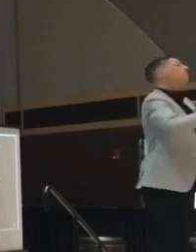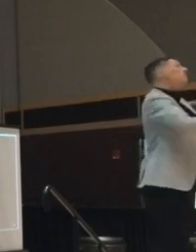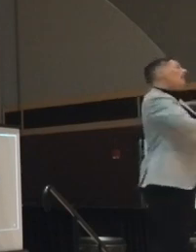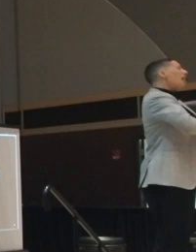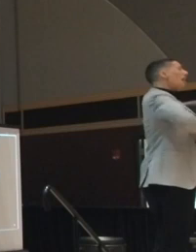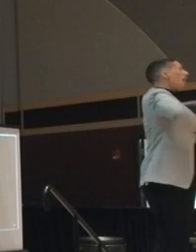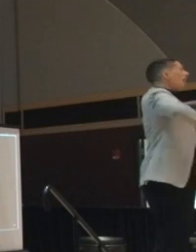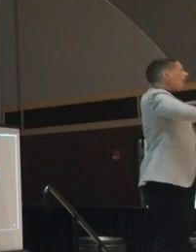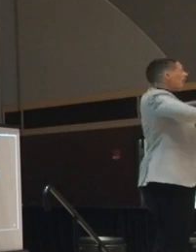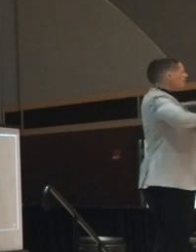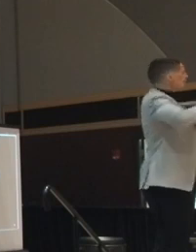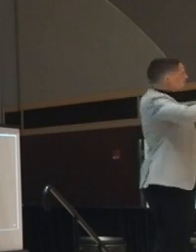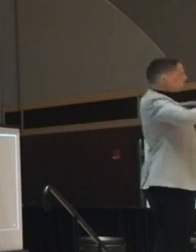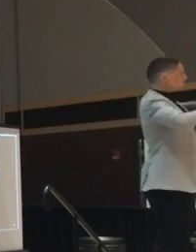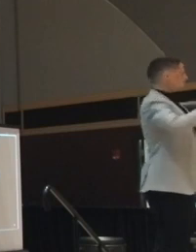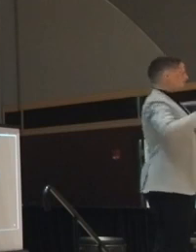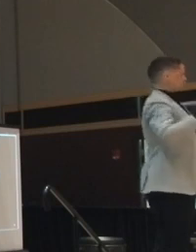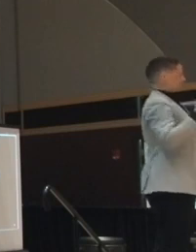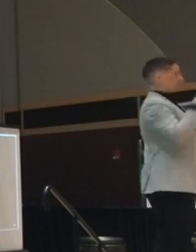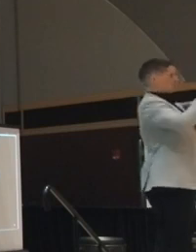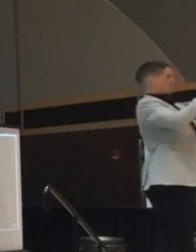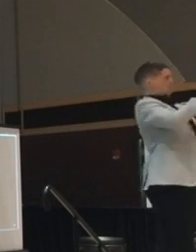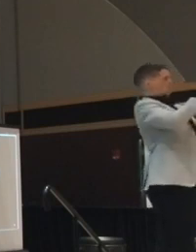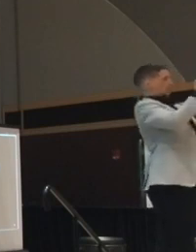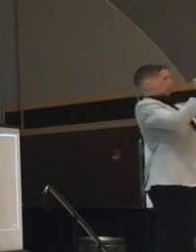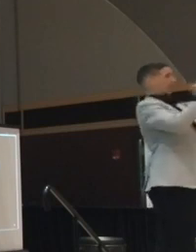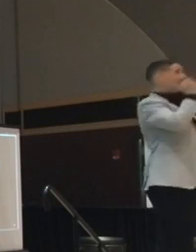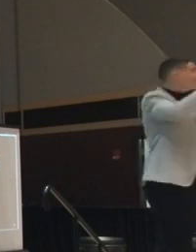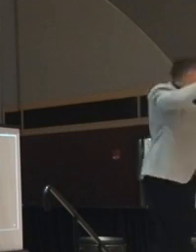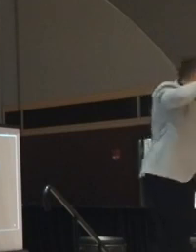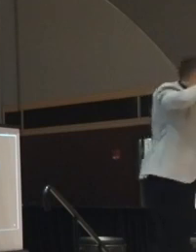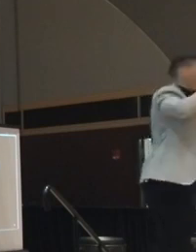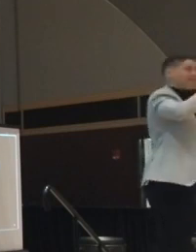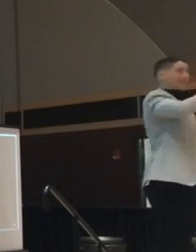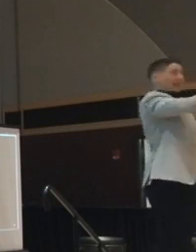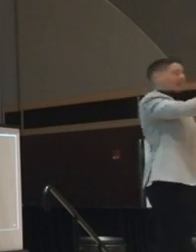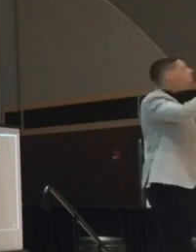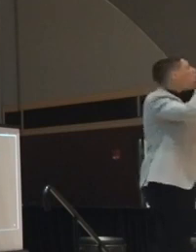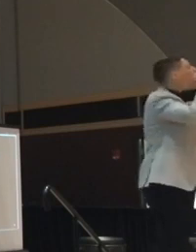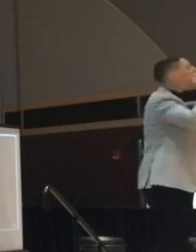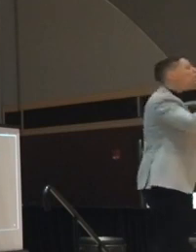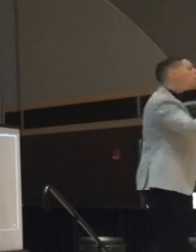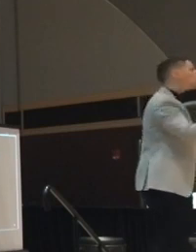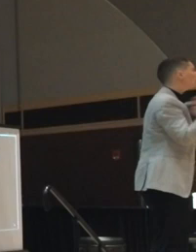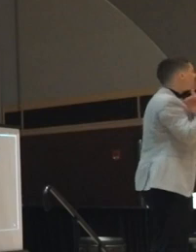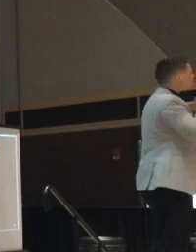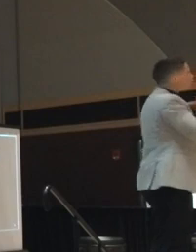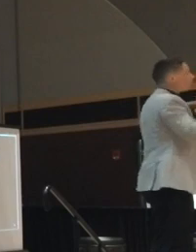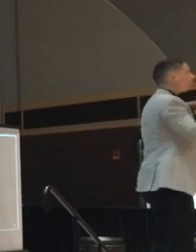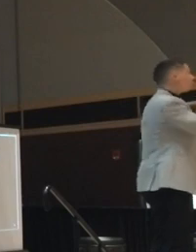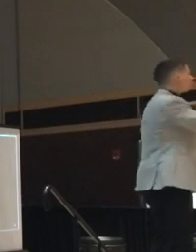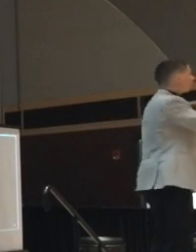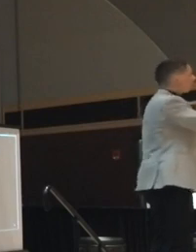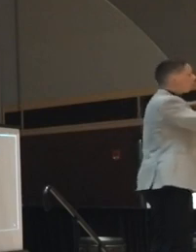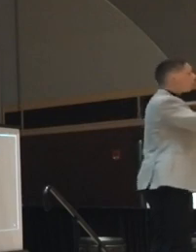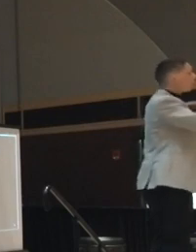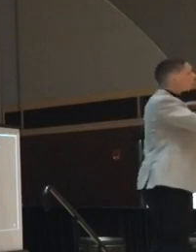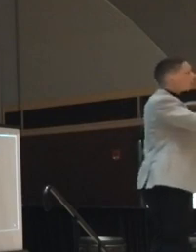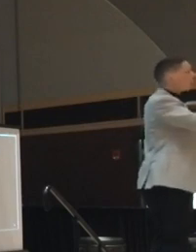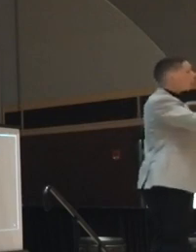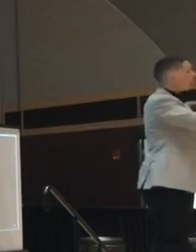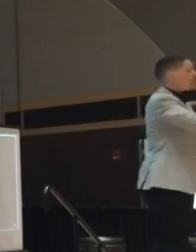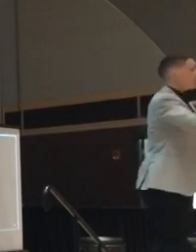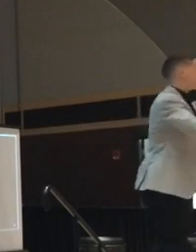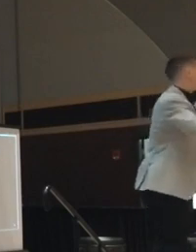that weren't asked. Questions so basic, you don't need a degree in aeronautical engineering to figure it out. But what